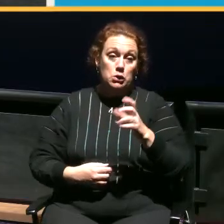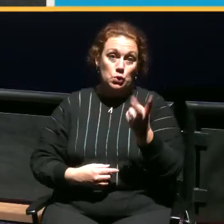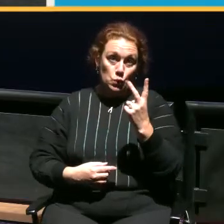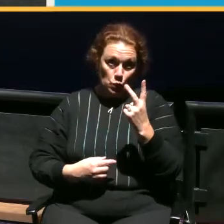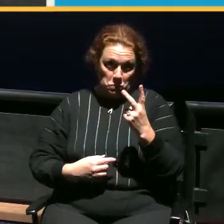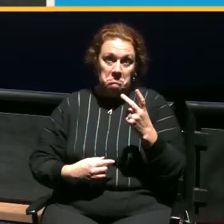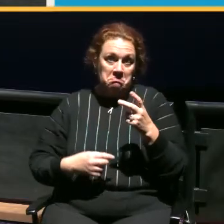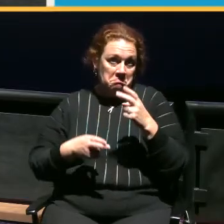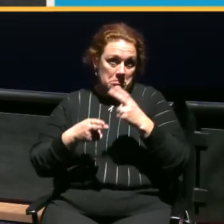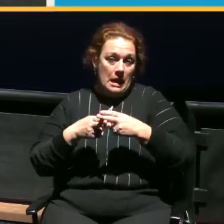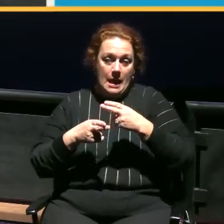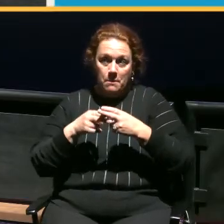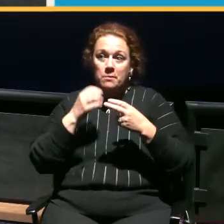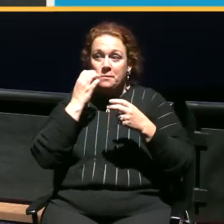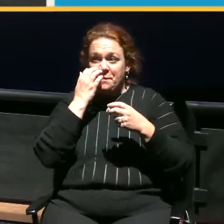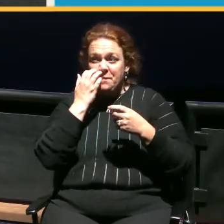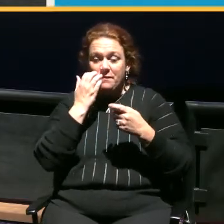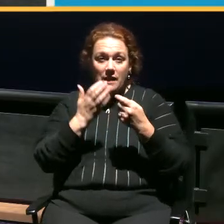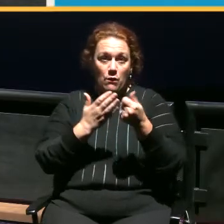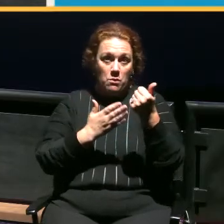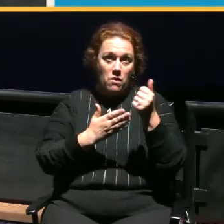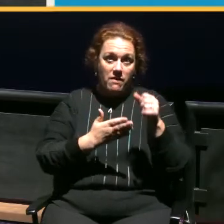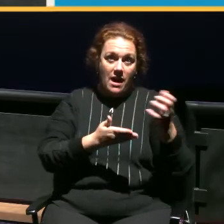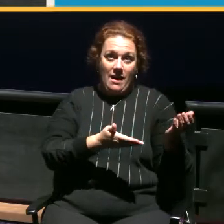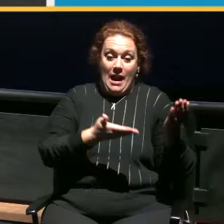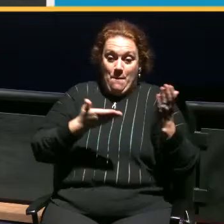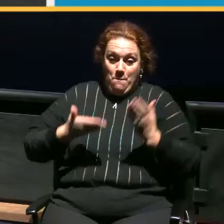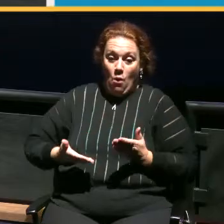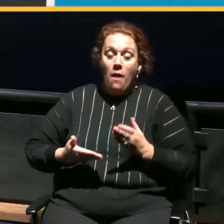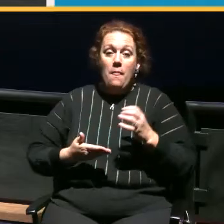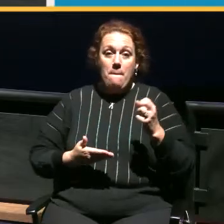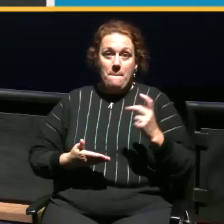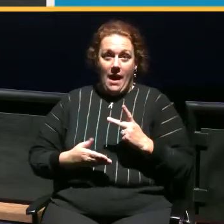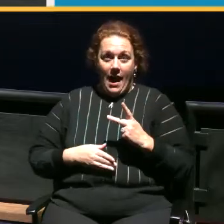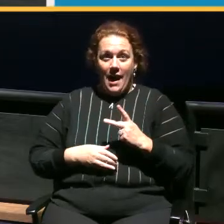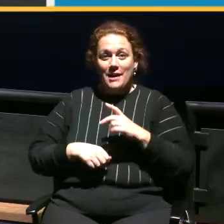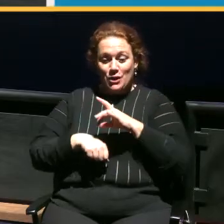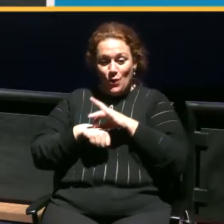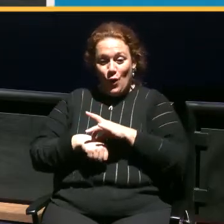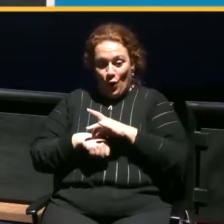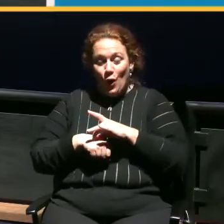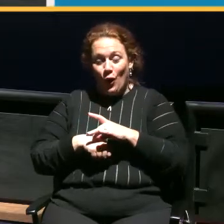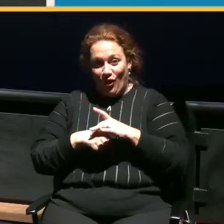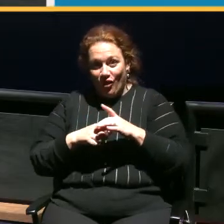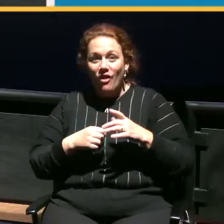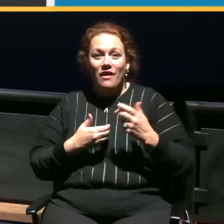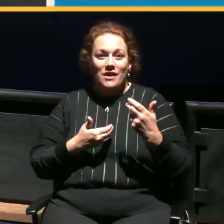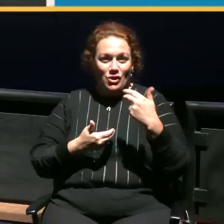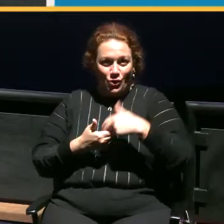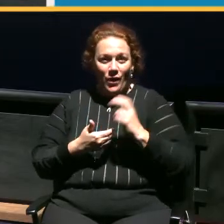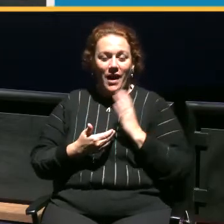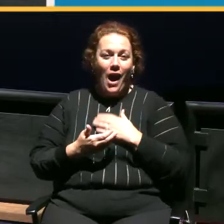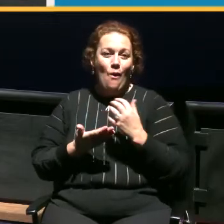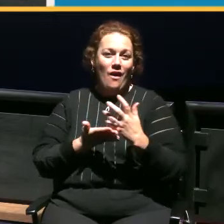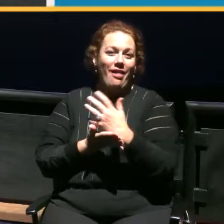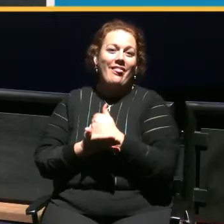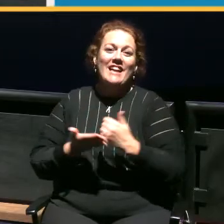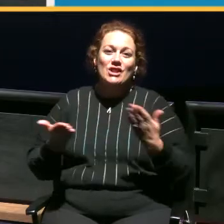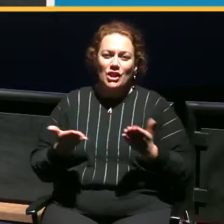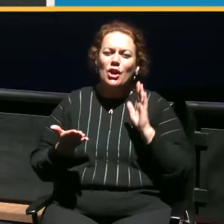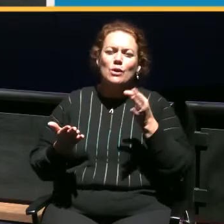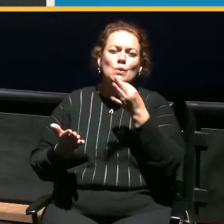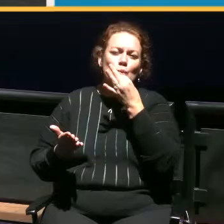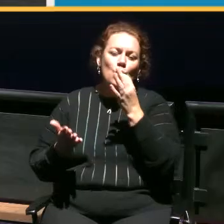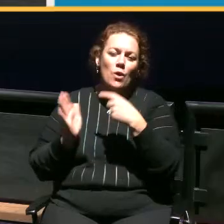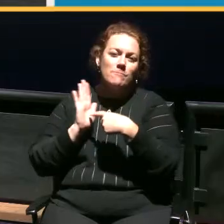COSTAR instrument from the telescope and brought them back to Earth, where they joined our collection and will soon be on